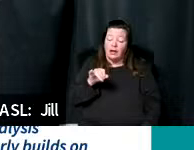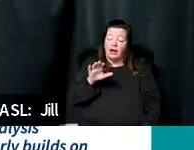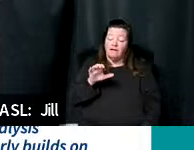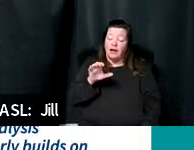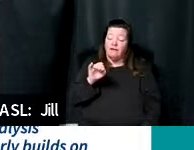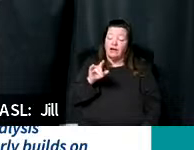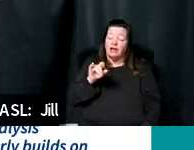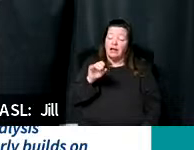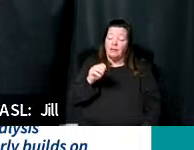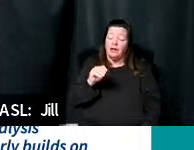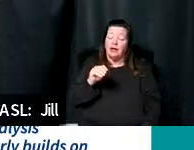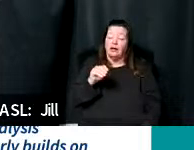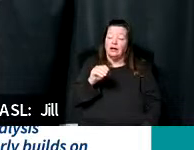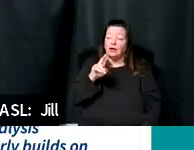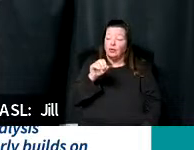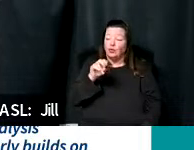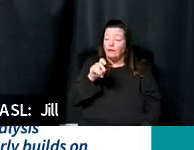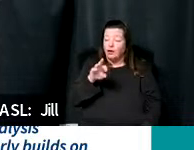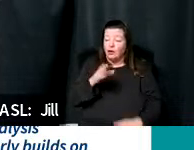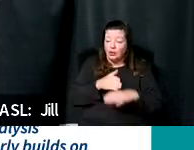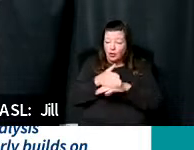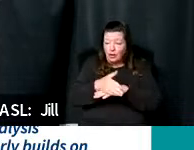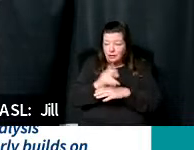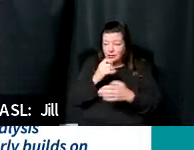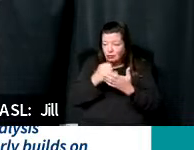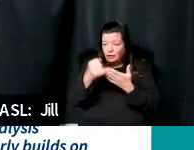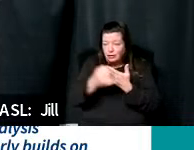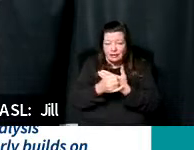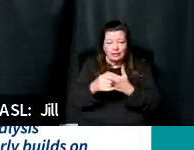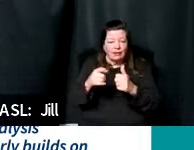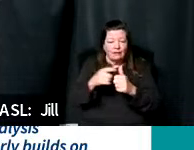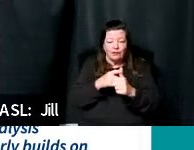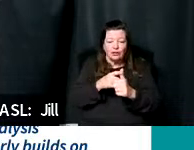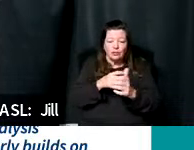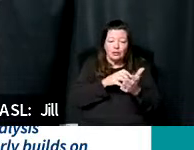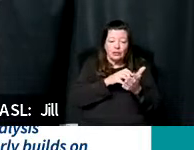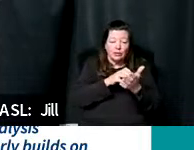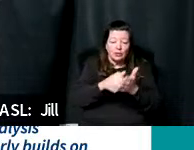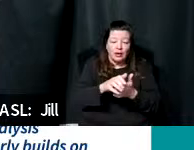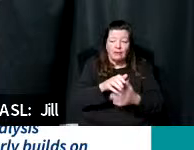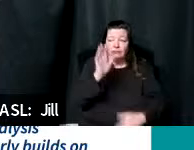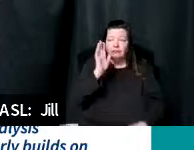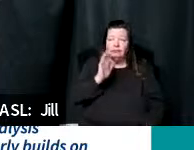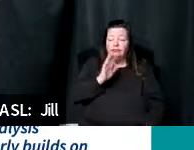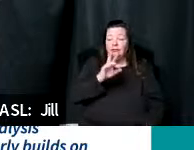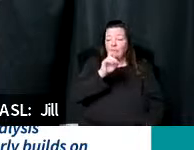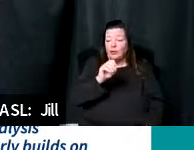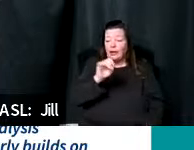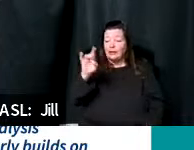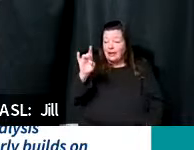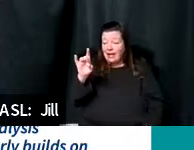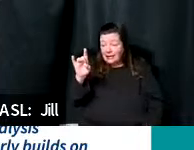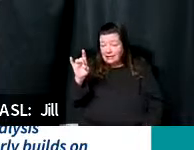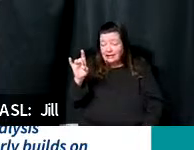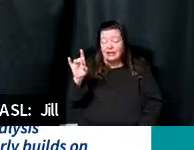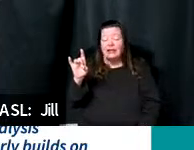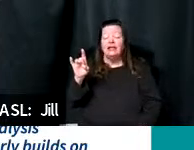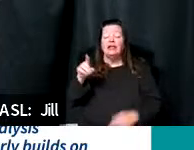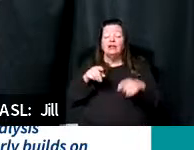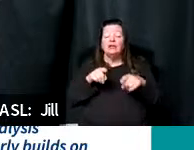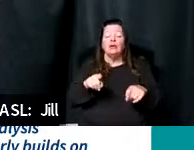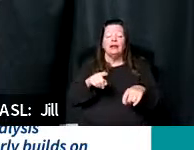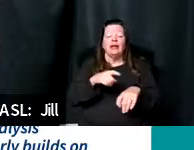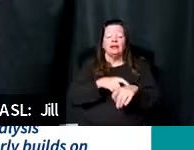or crossing project that first went through a draft EIS in 2008. During that period, we scoped